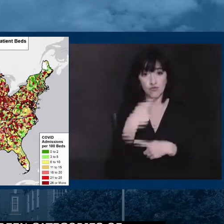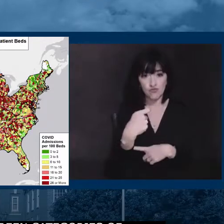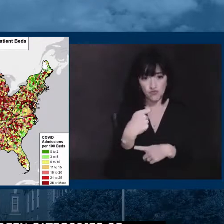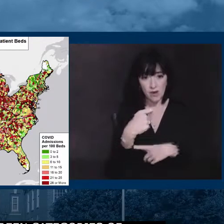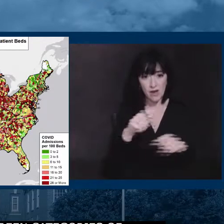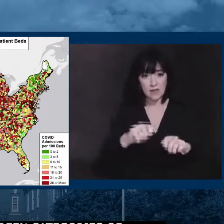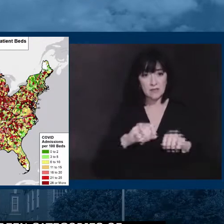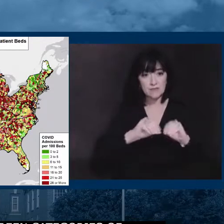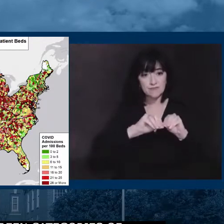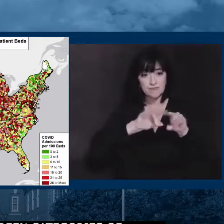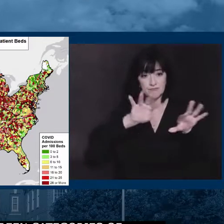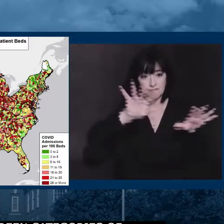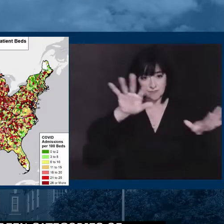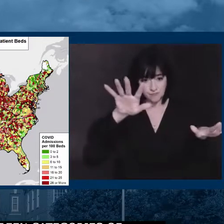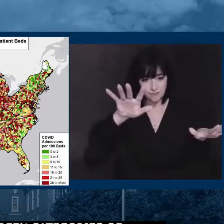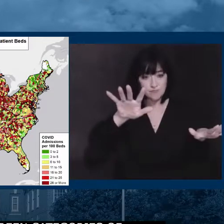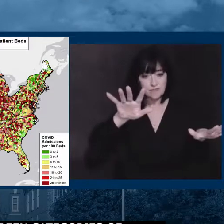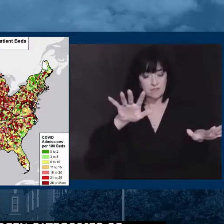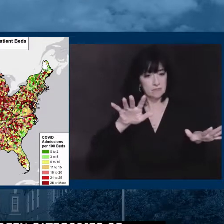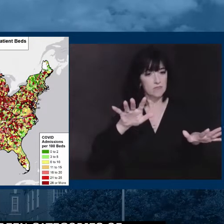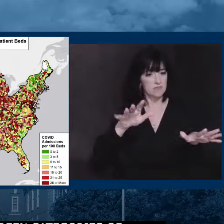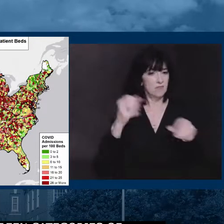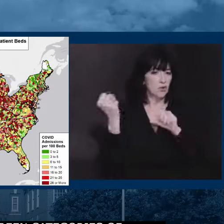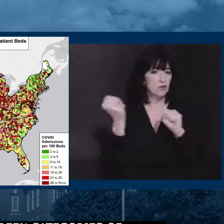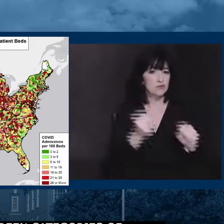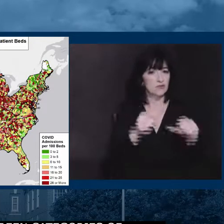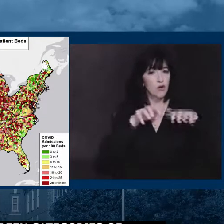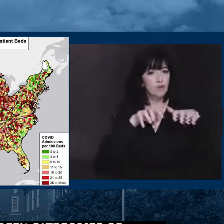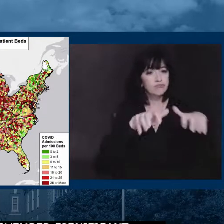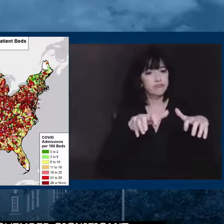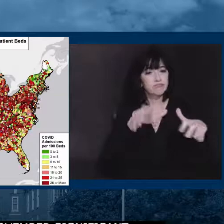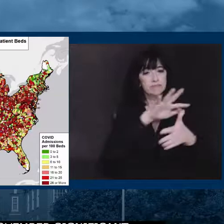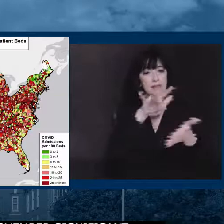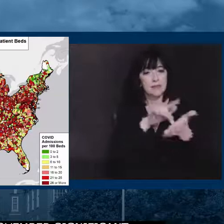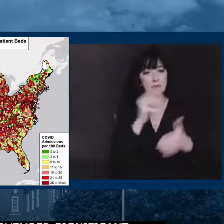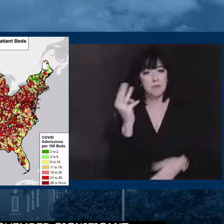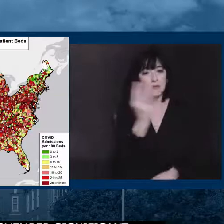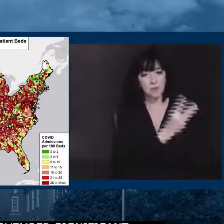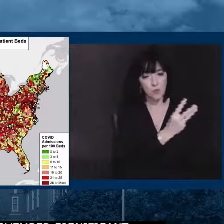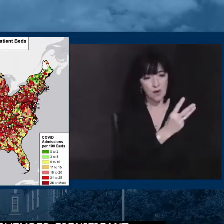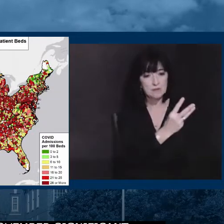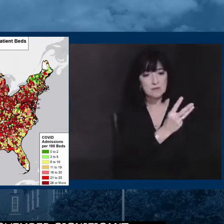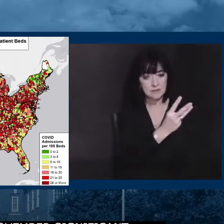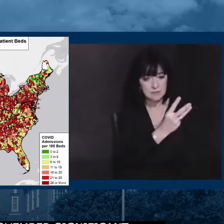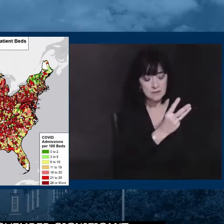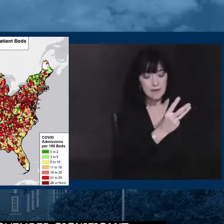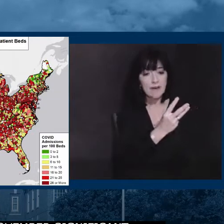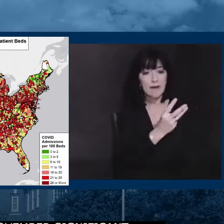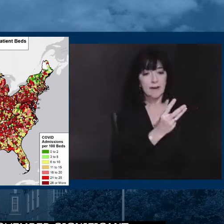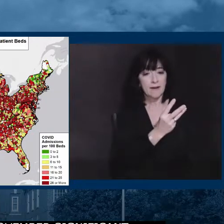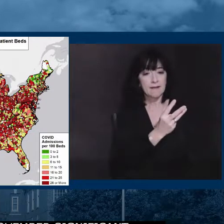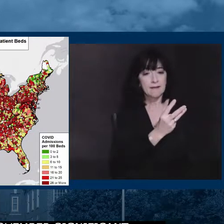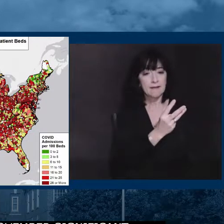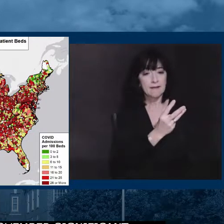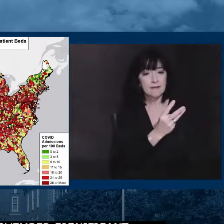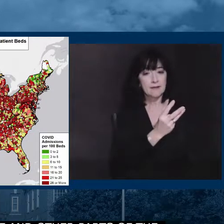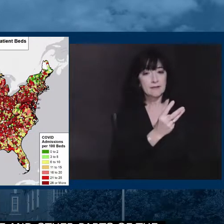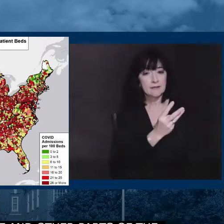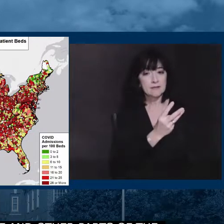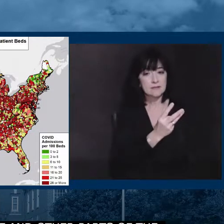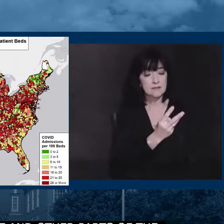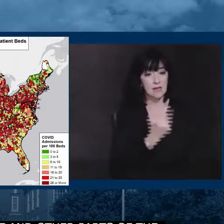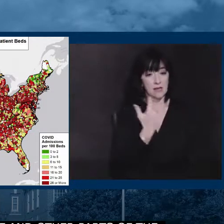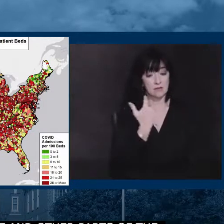particularly in the upper Midwest and other parts of the country. And then if you move finally to